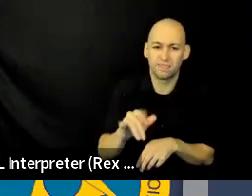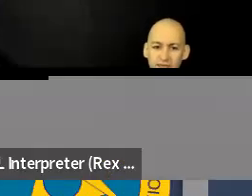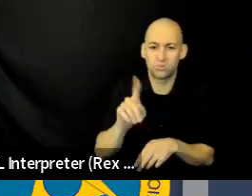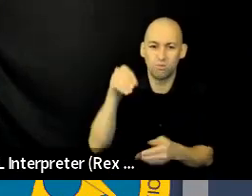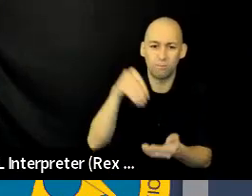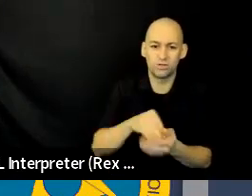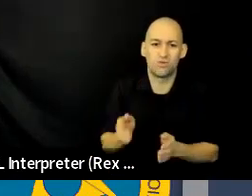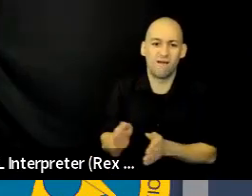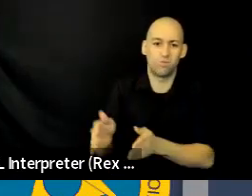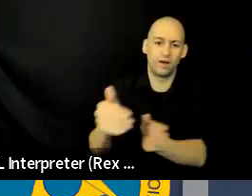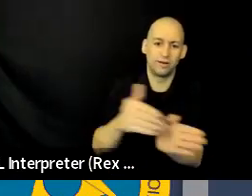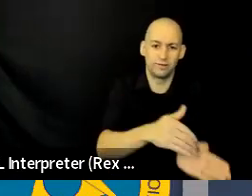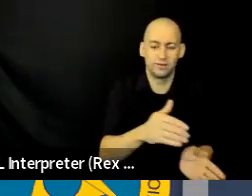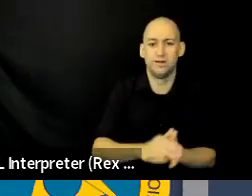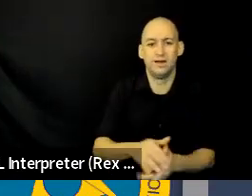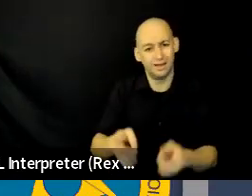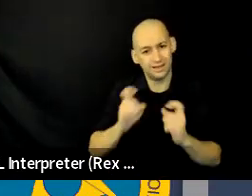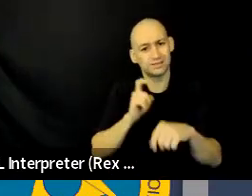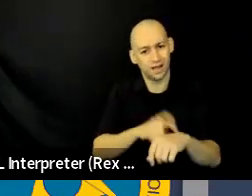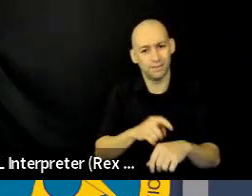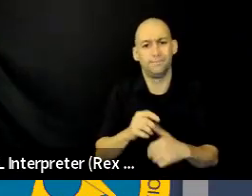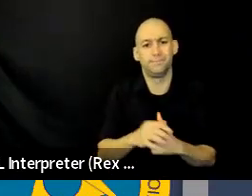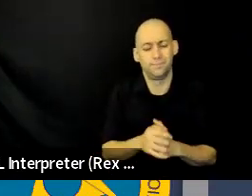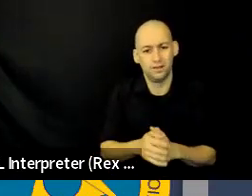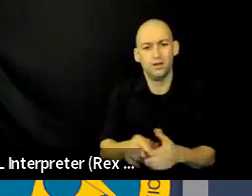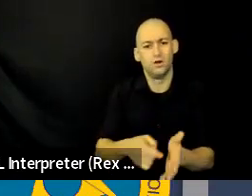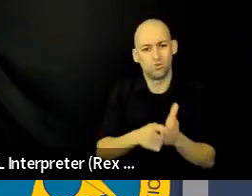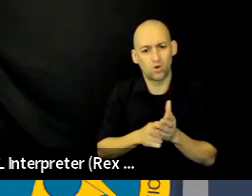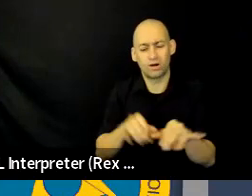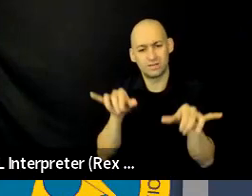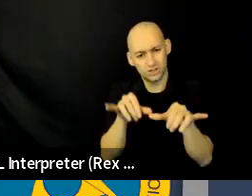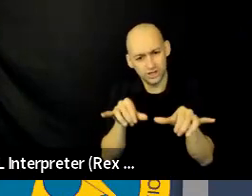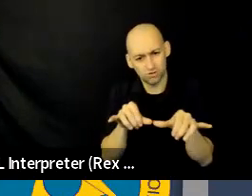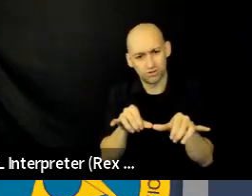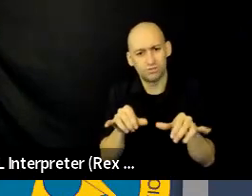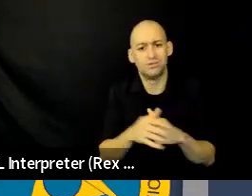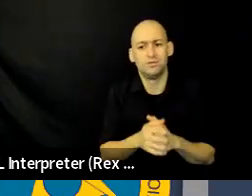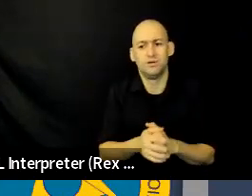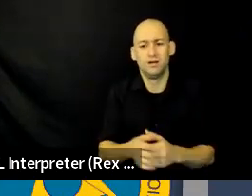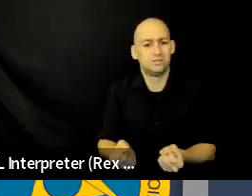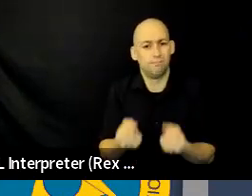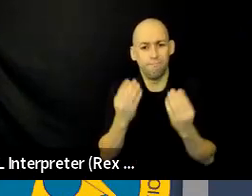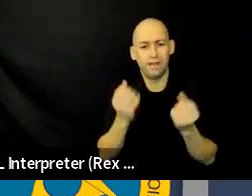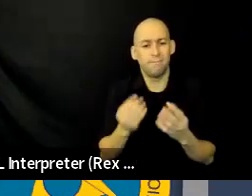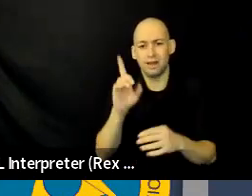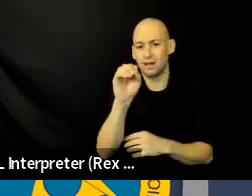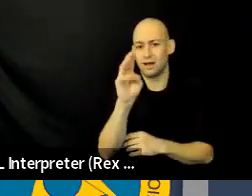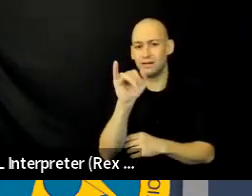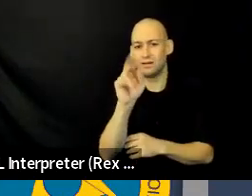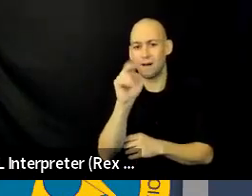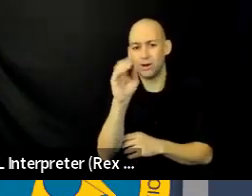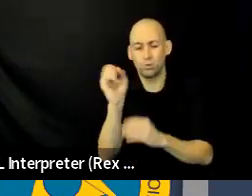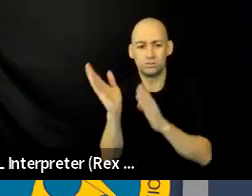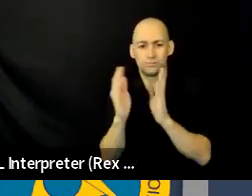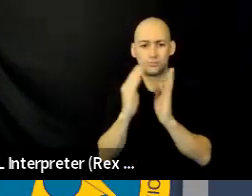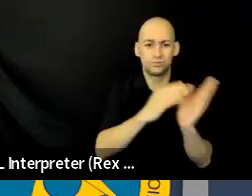driveway. It takes time. It requires engineering. There's multiple dominoes that need jigsaw